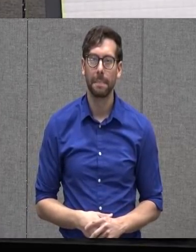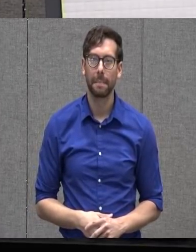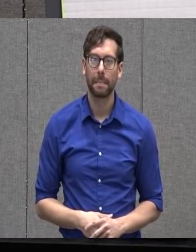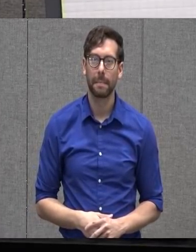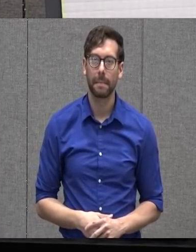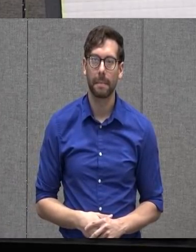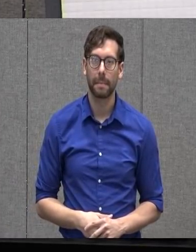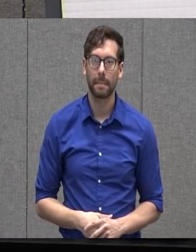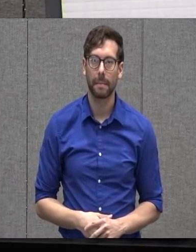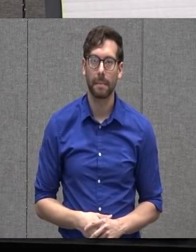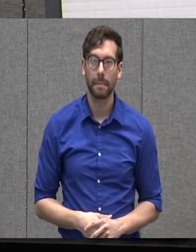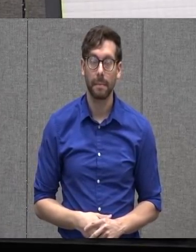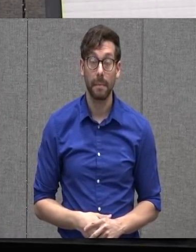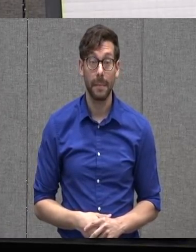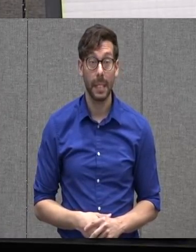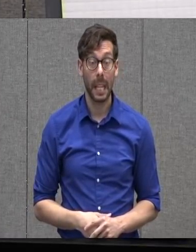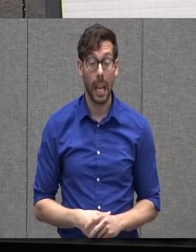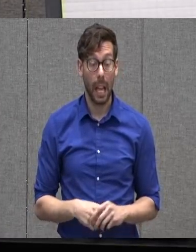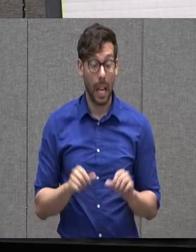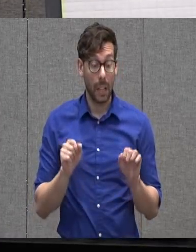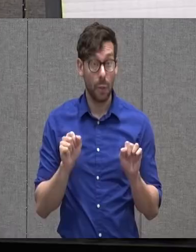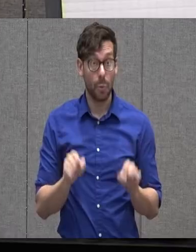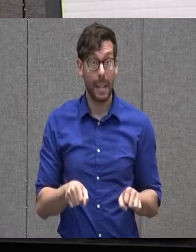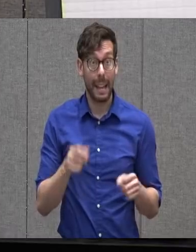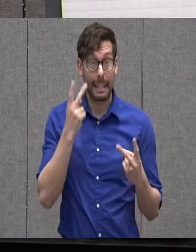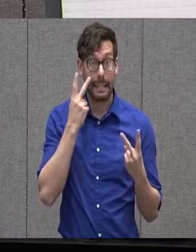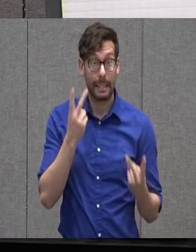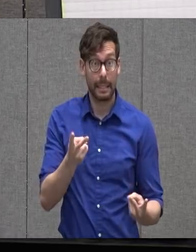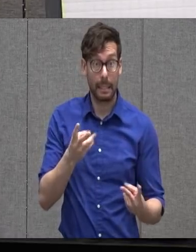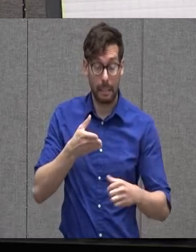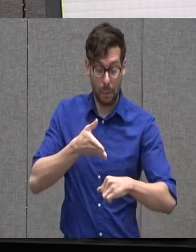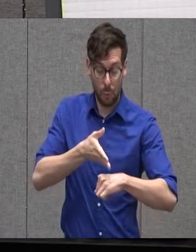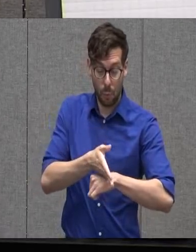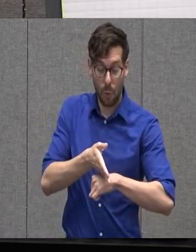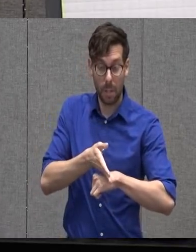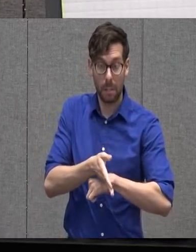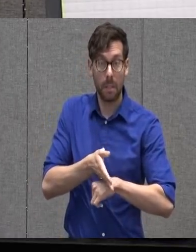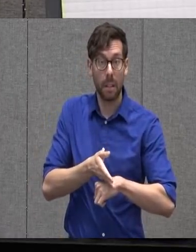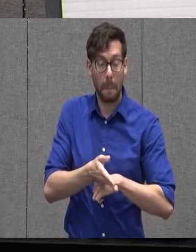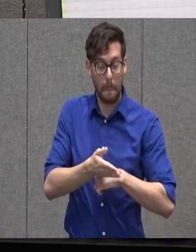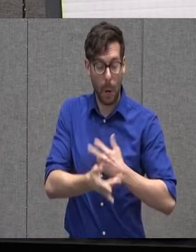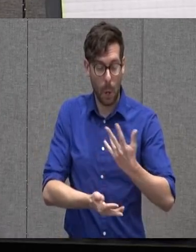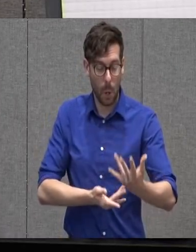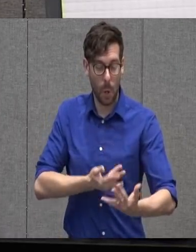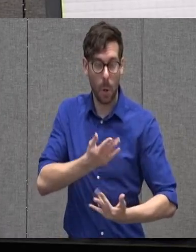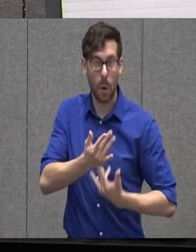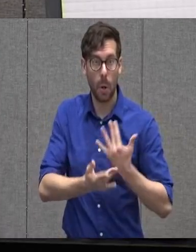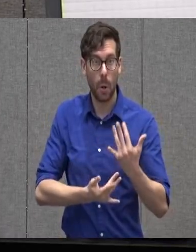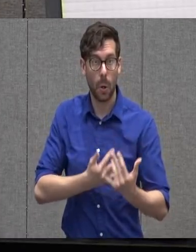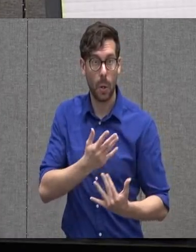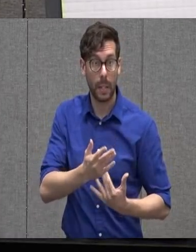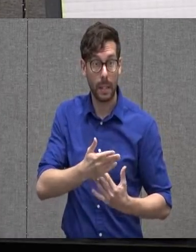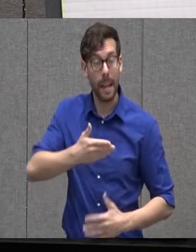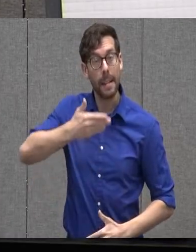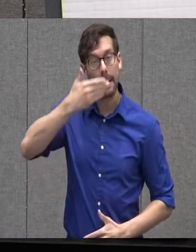I would see wood burning. I would smell smoke. I would see